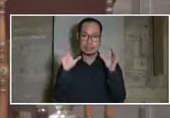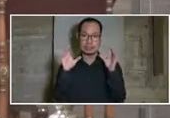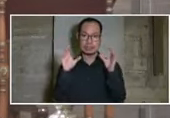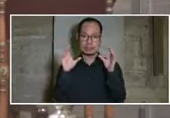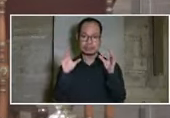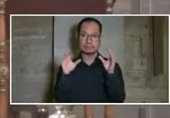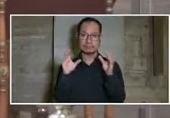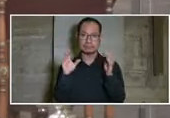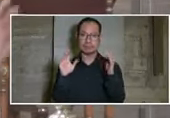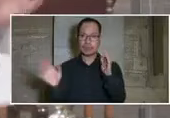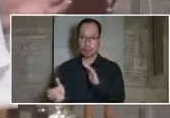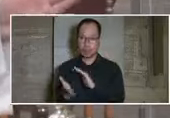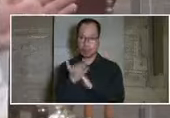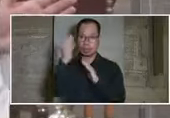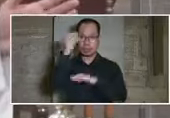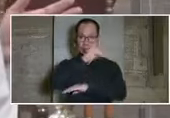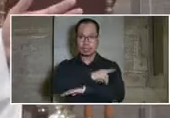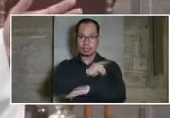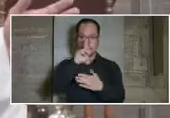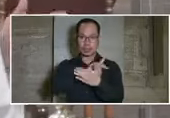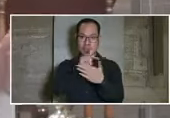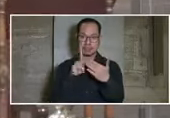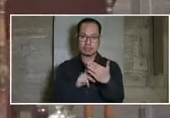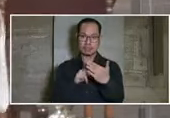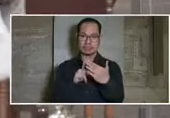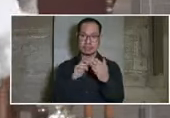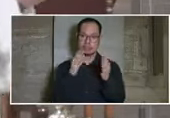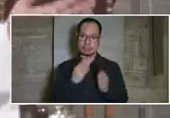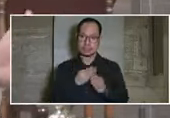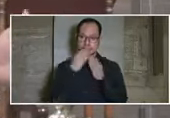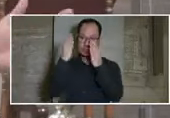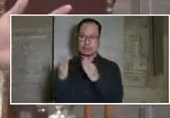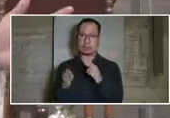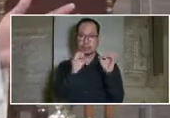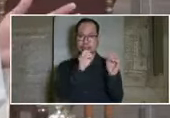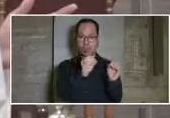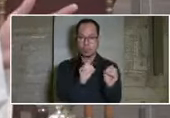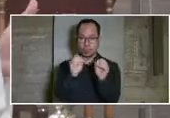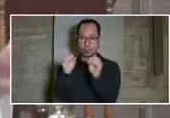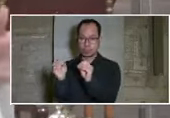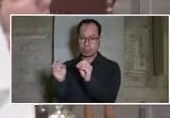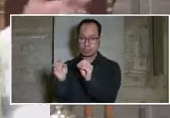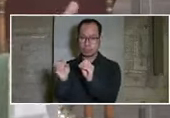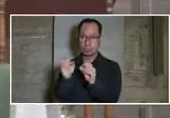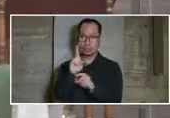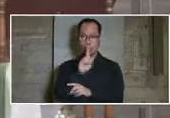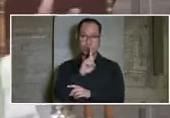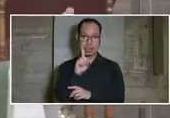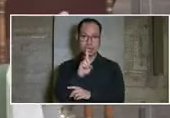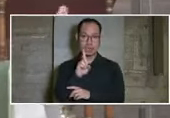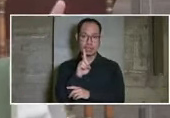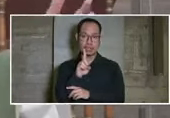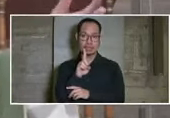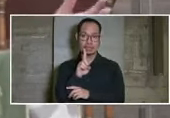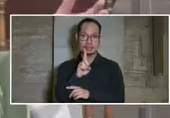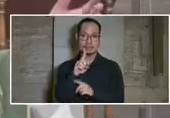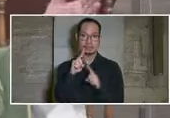day, and part of it is to bring back to order what seemed to